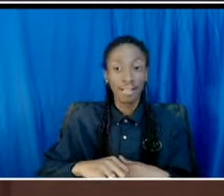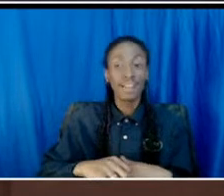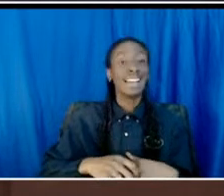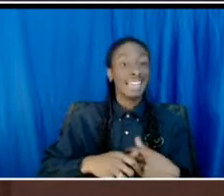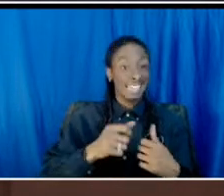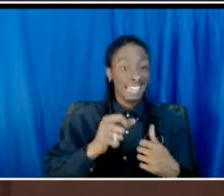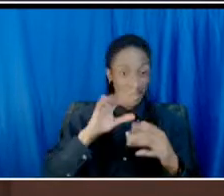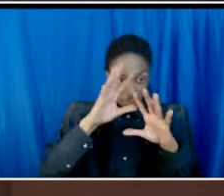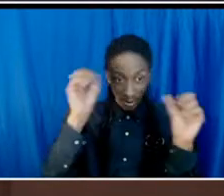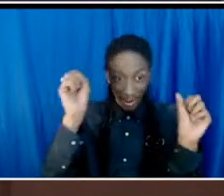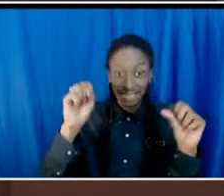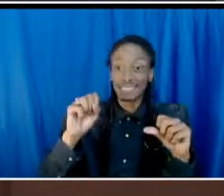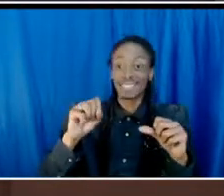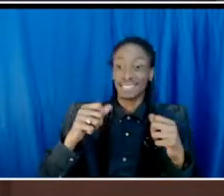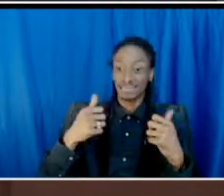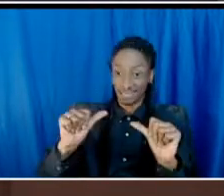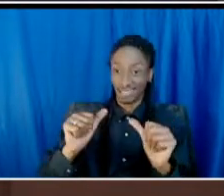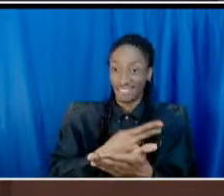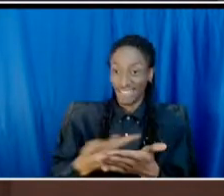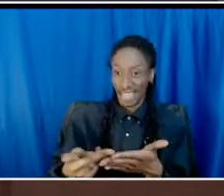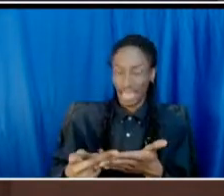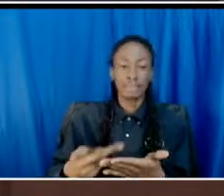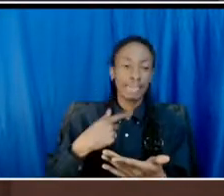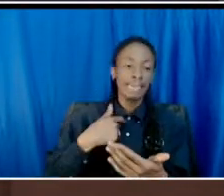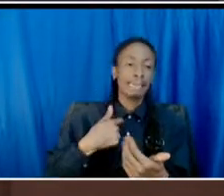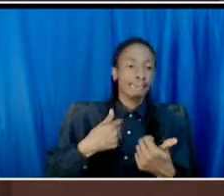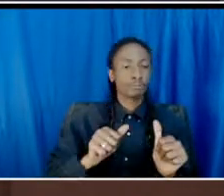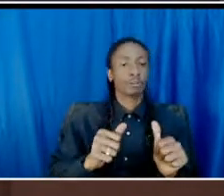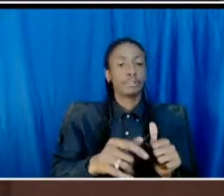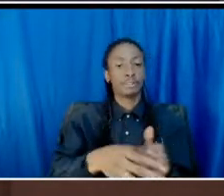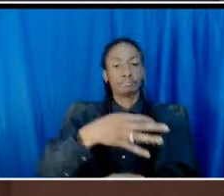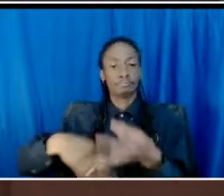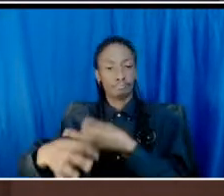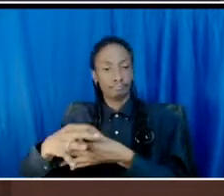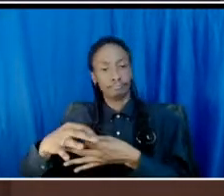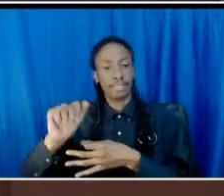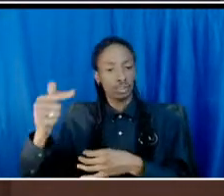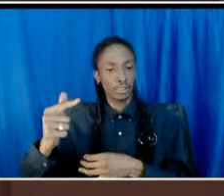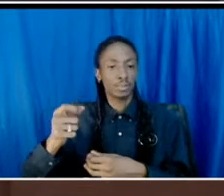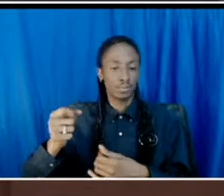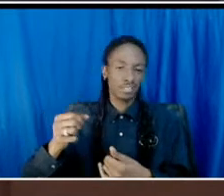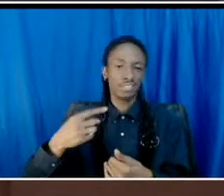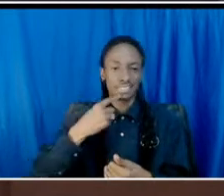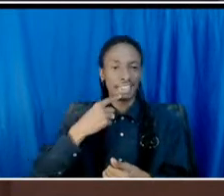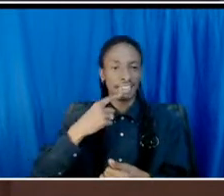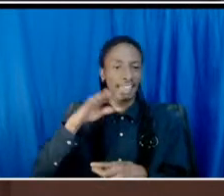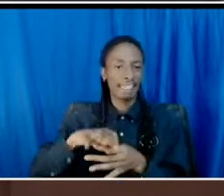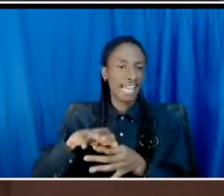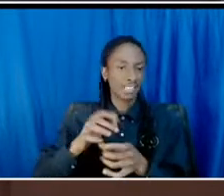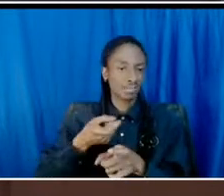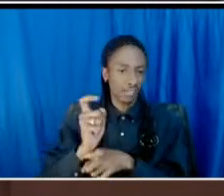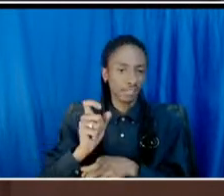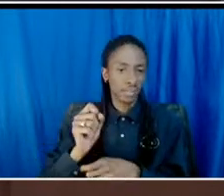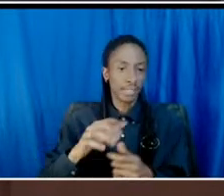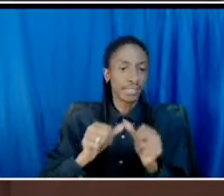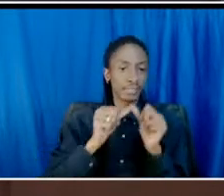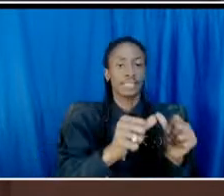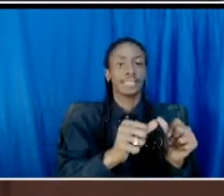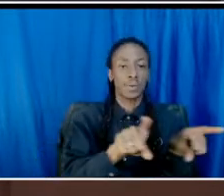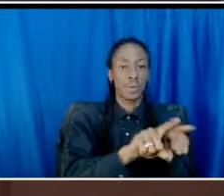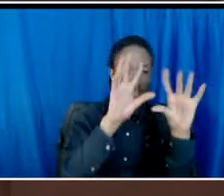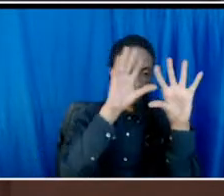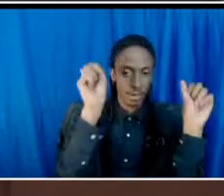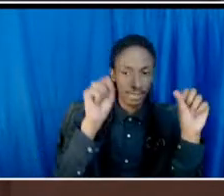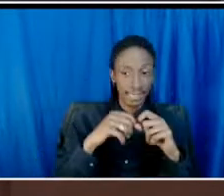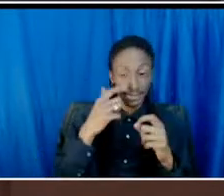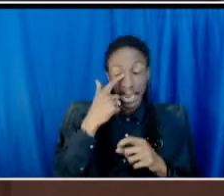to say the election was illegal and corrupt, simply so he could stay in power. President Trump started leaning on the Justice